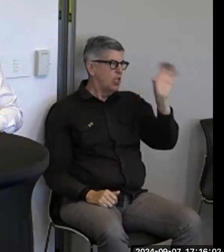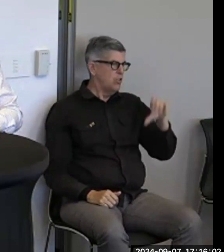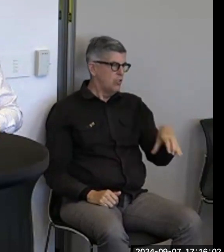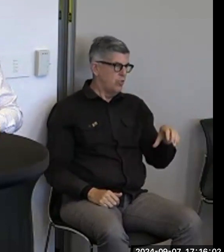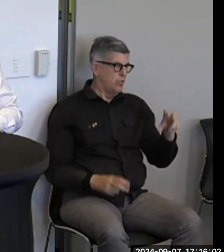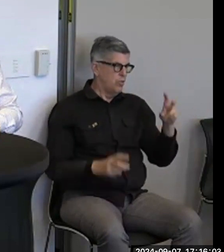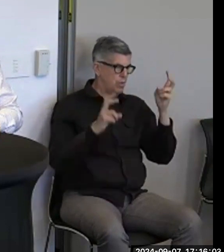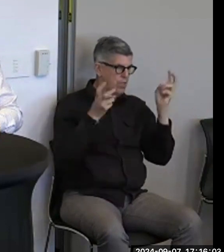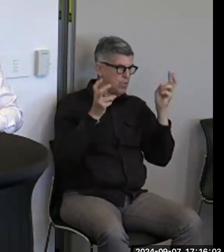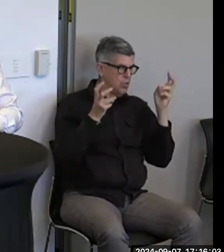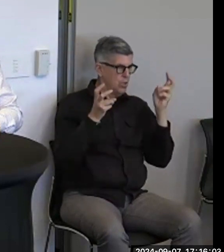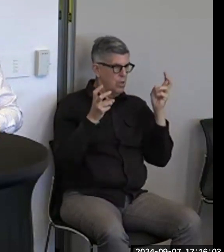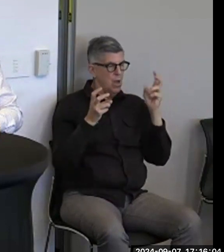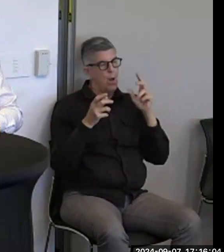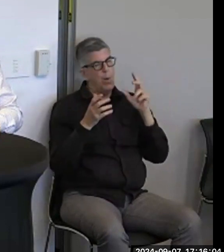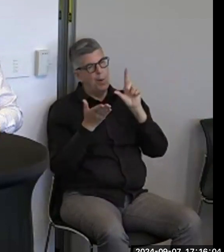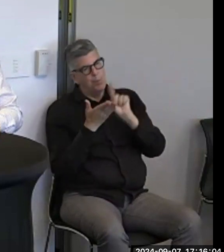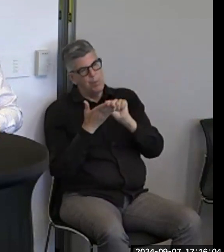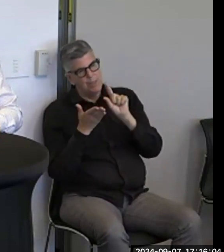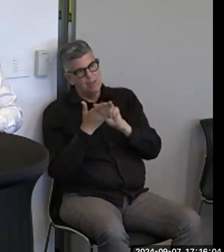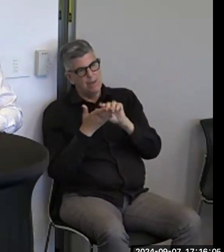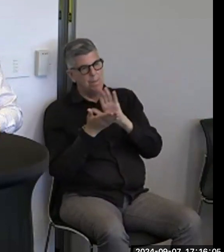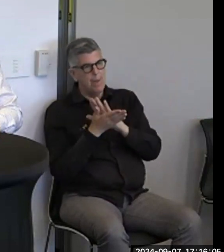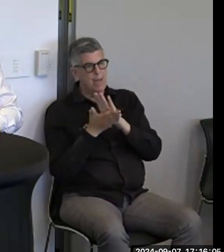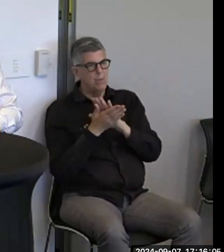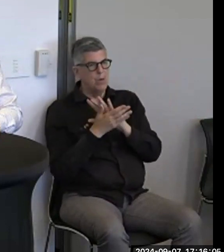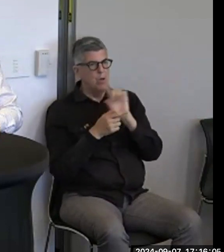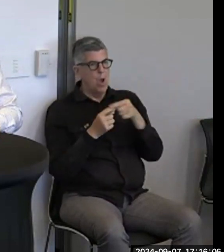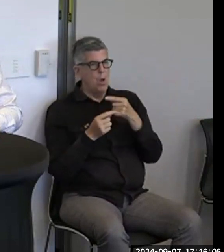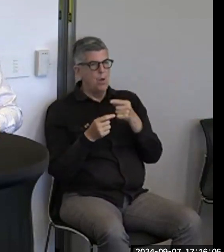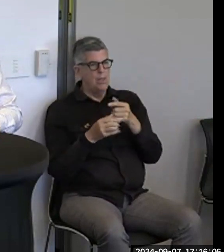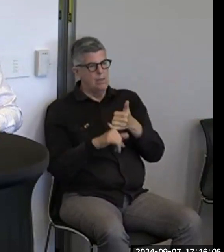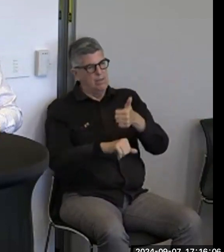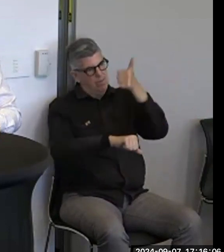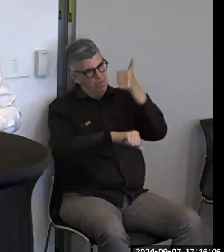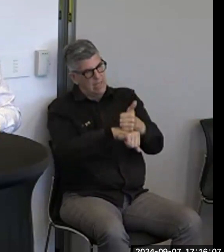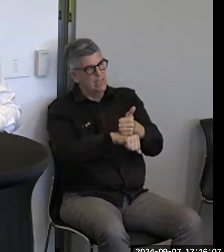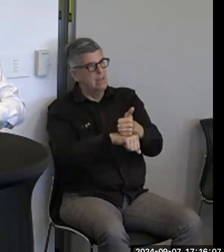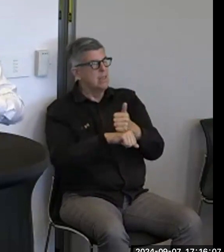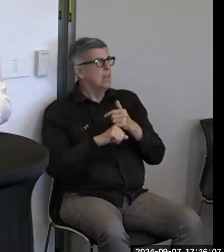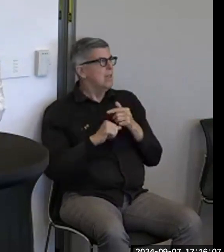piece of paper, you always have a fixed kind of instead of